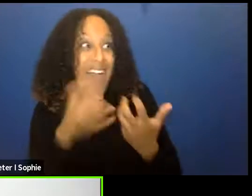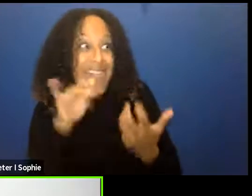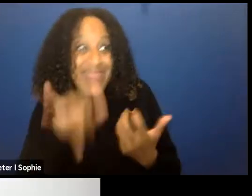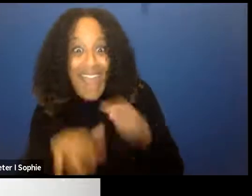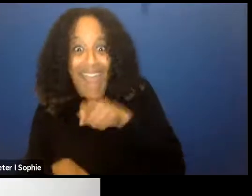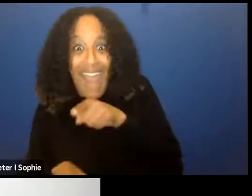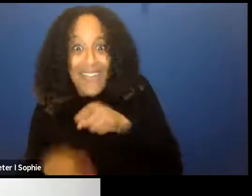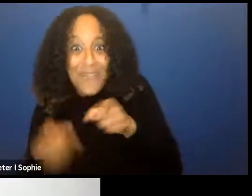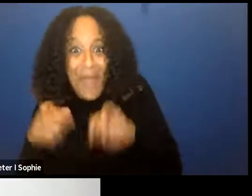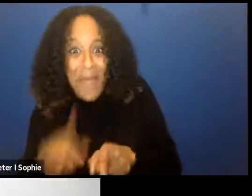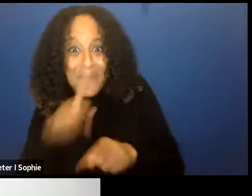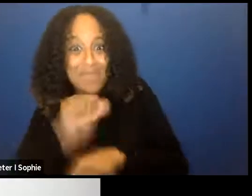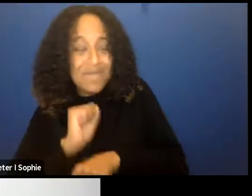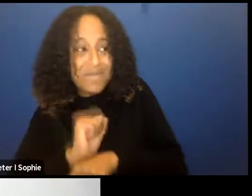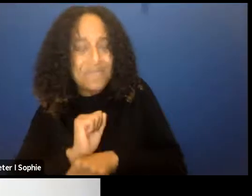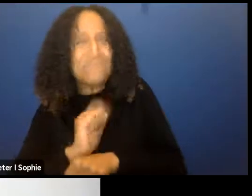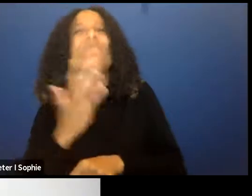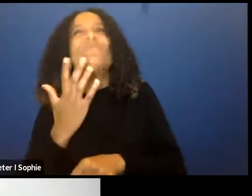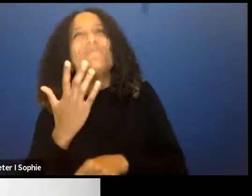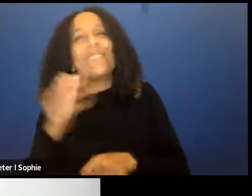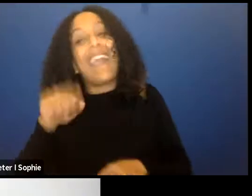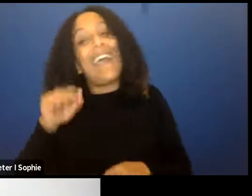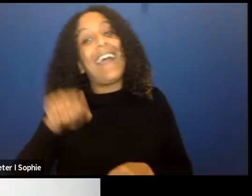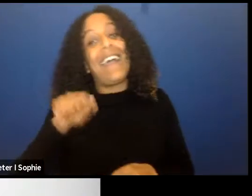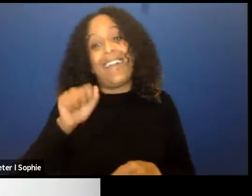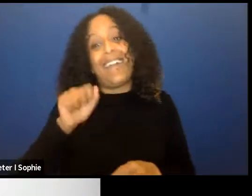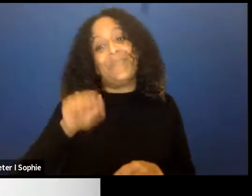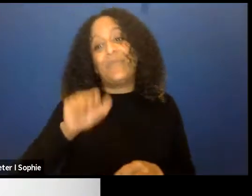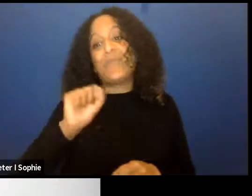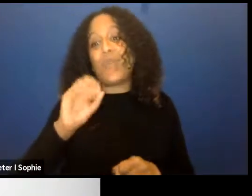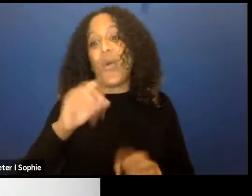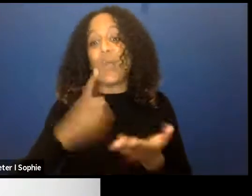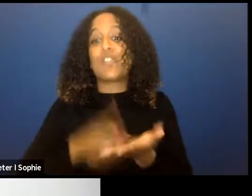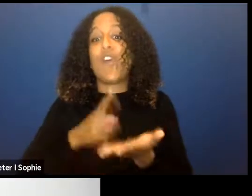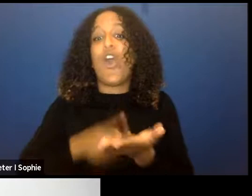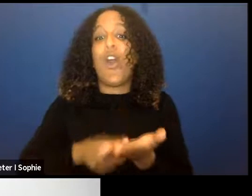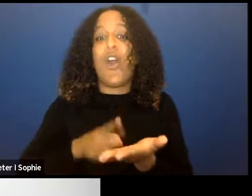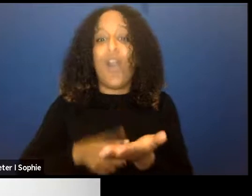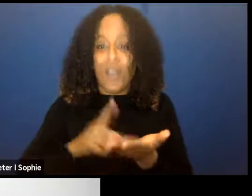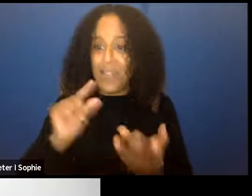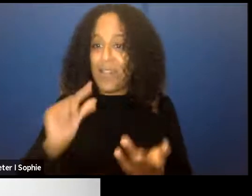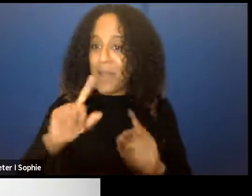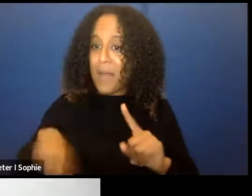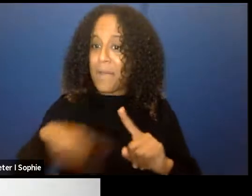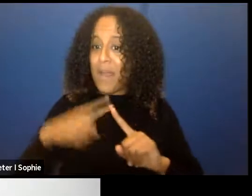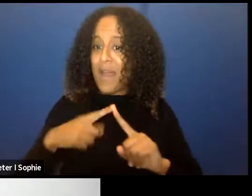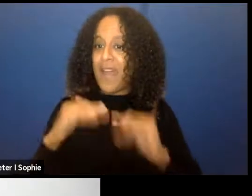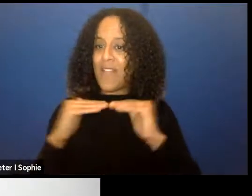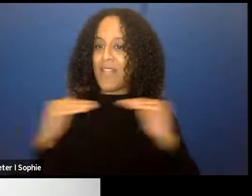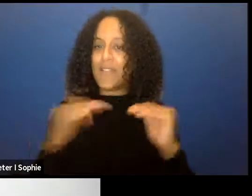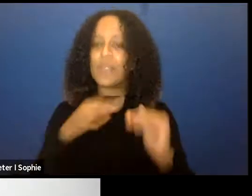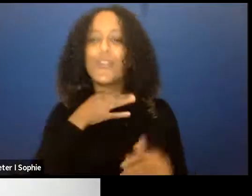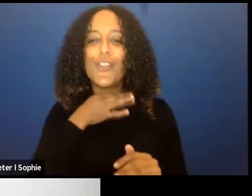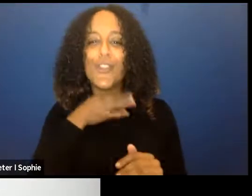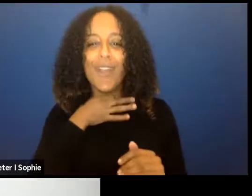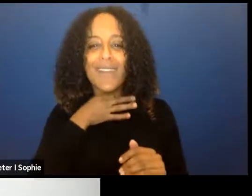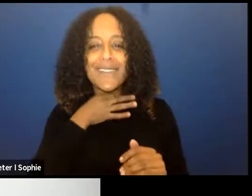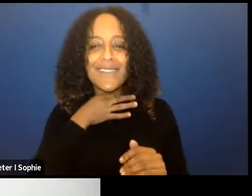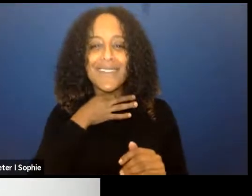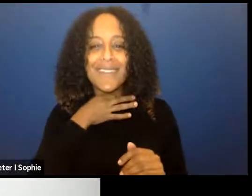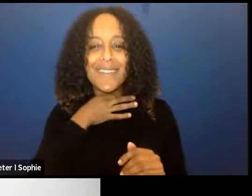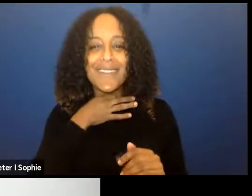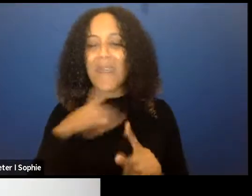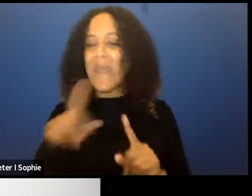happen. Yeah. Yeah. Yeah. So there's this, we talk a little bit about, having a level of curiosity as